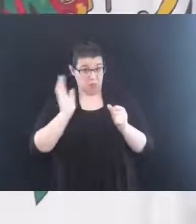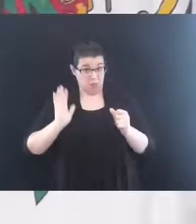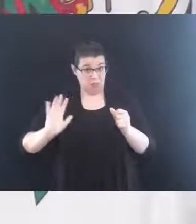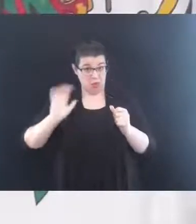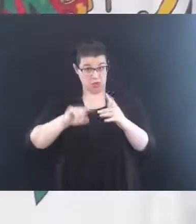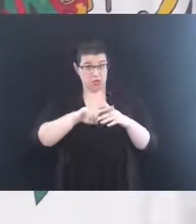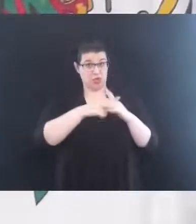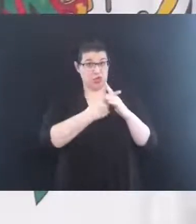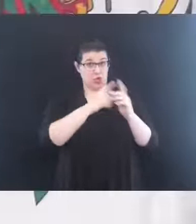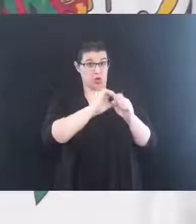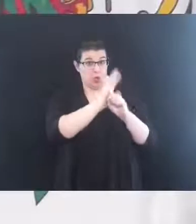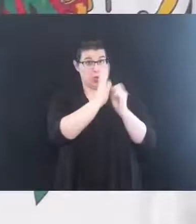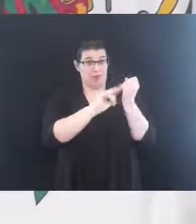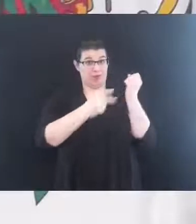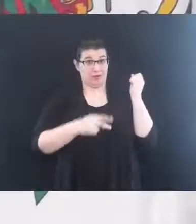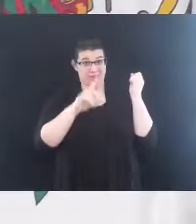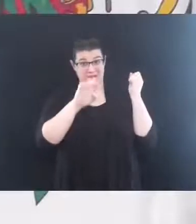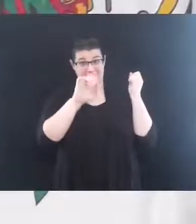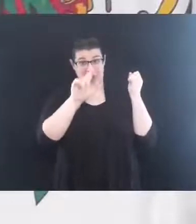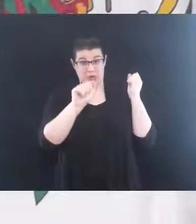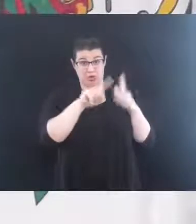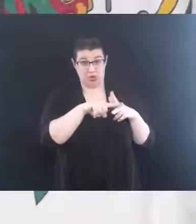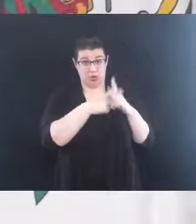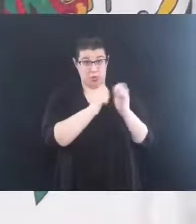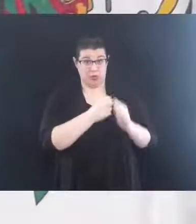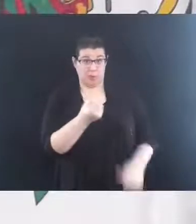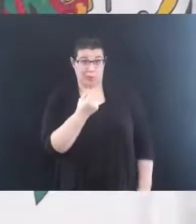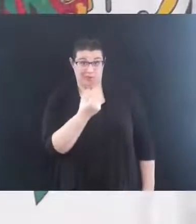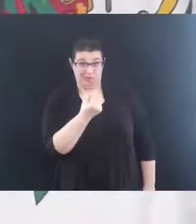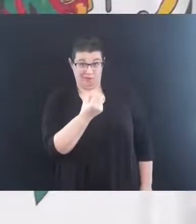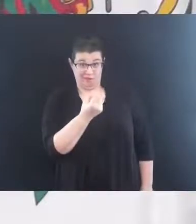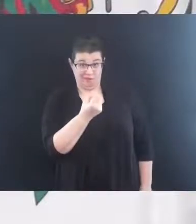had 12 cases in West Virginia.